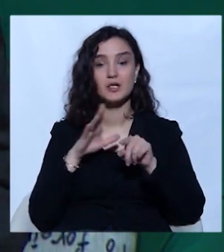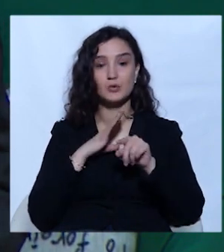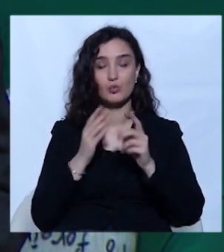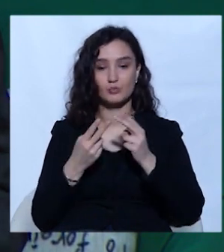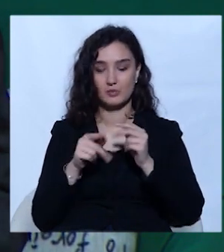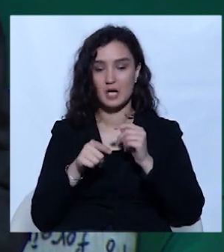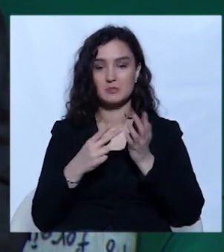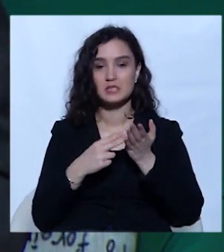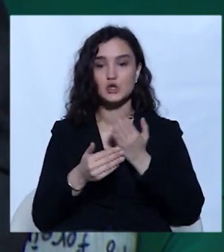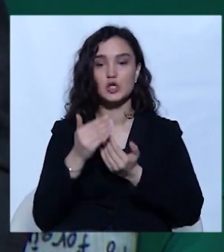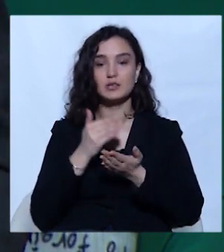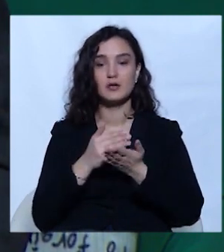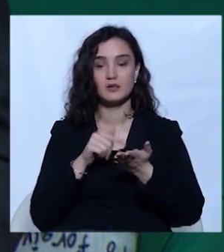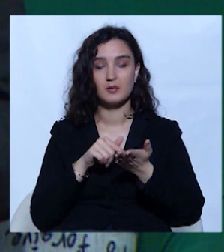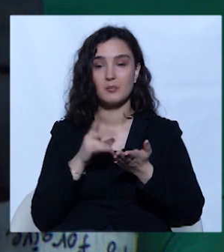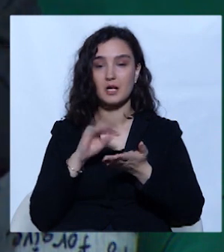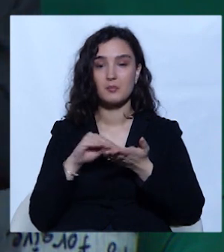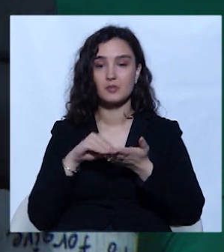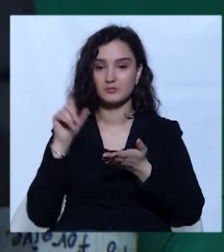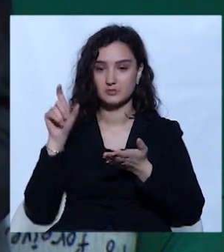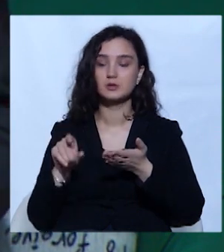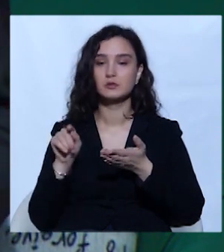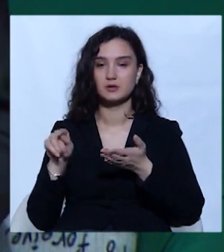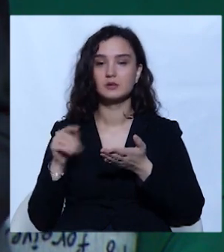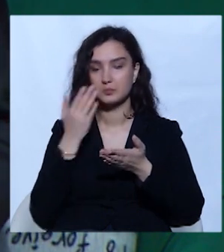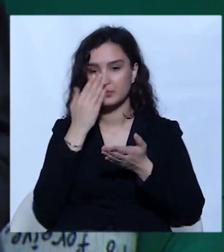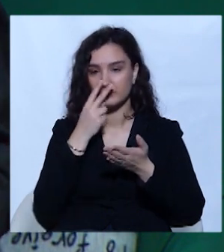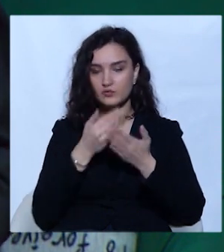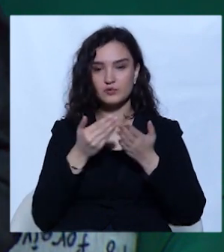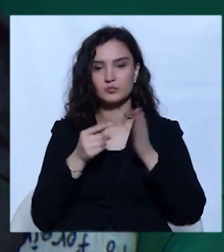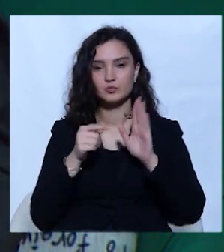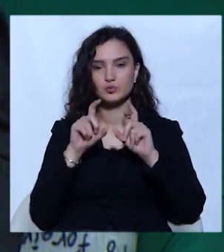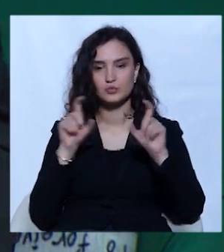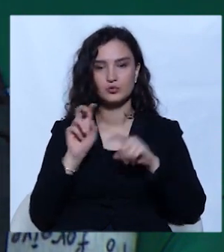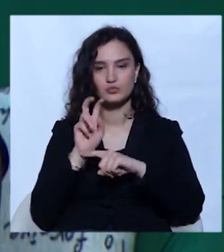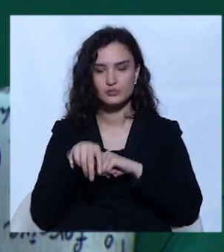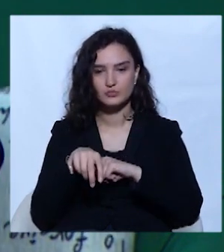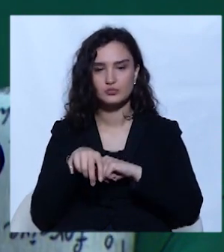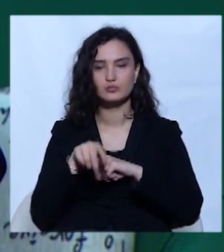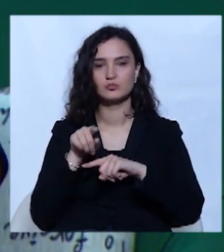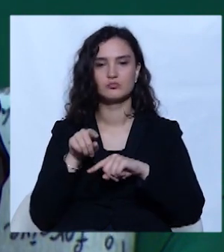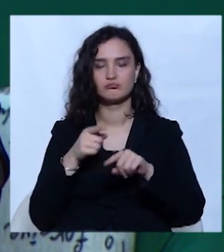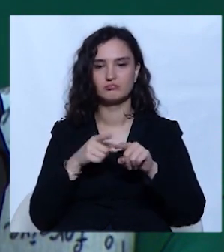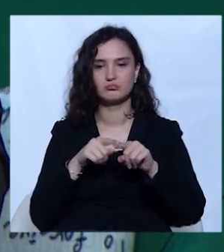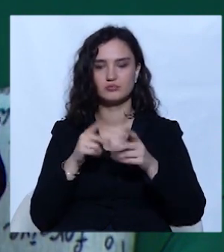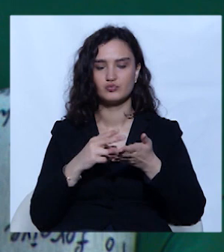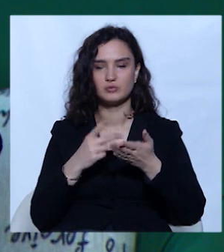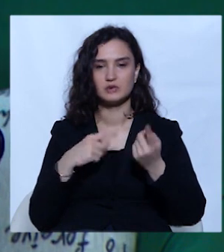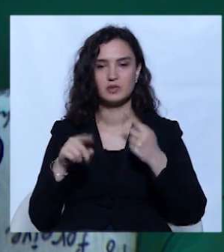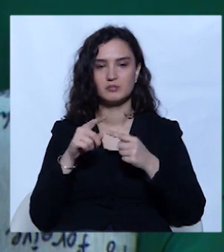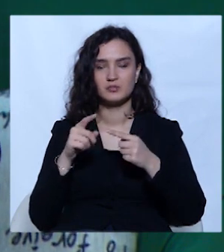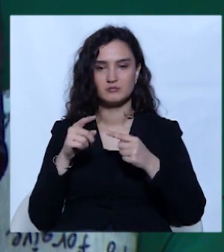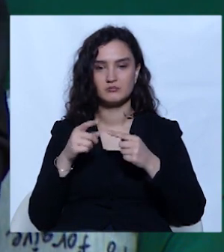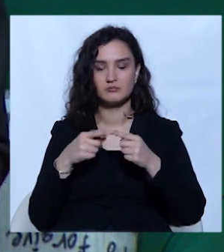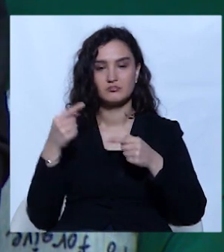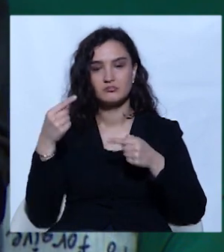of this book, where the author and some of the actors of the film would go into schools and they would discuss this book with the children. And the key